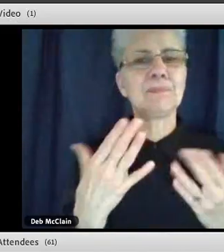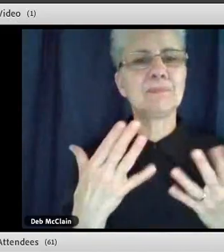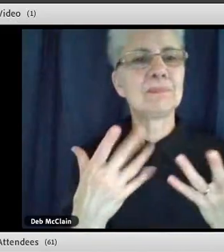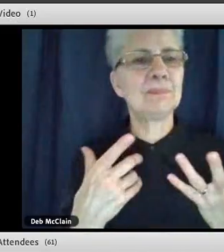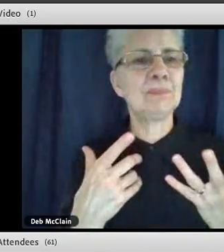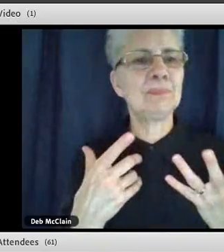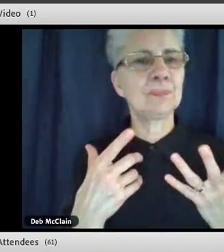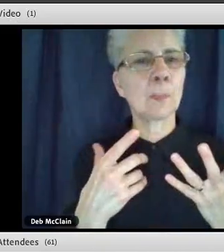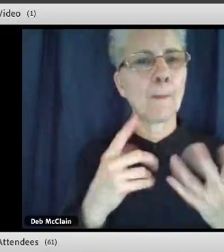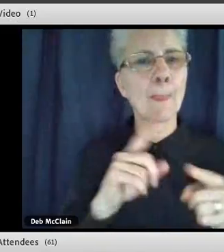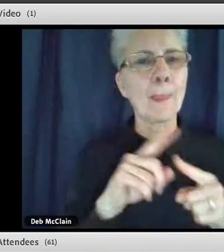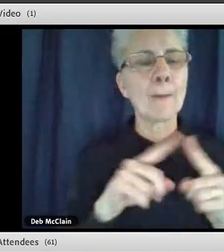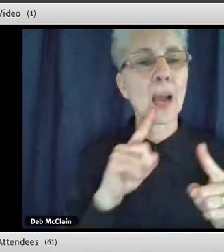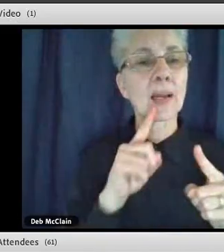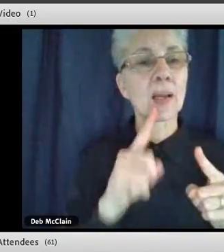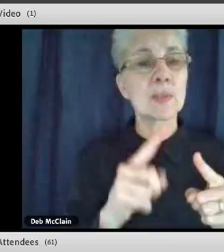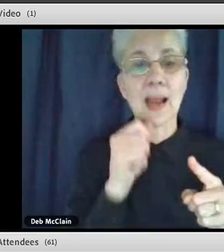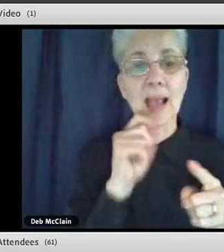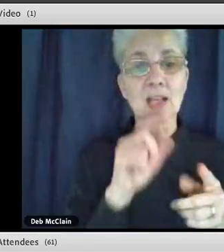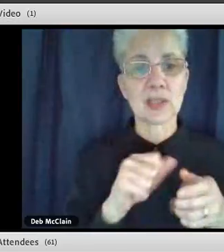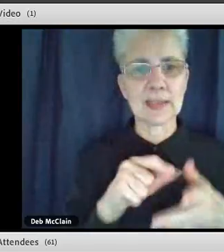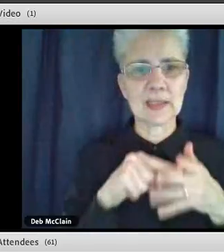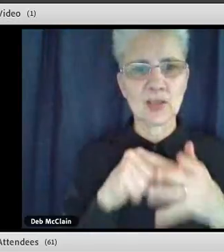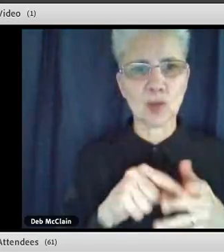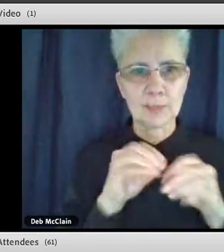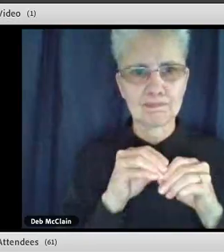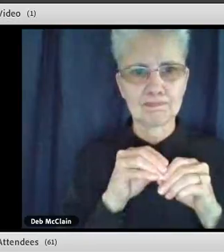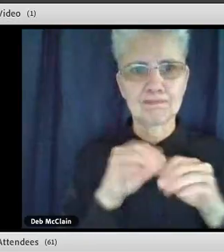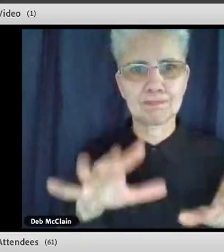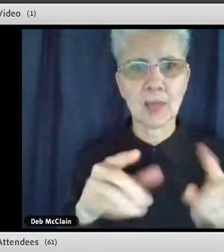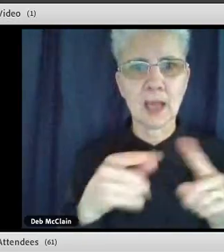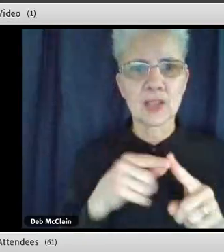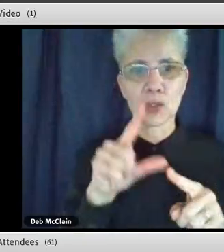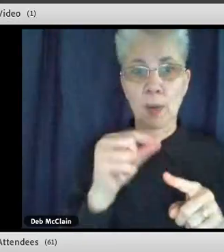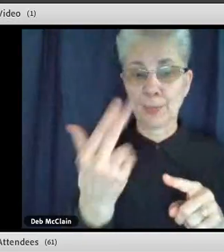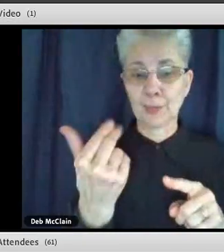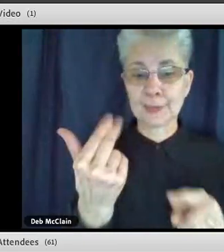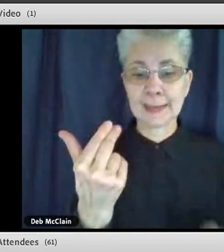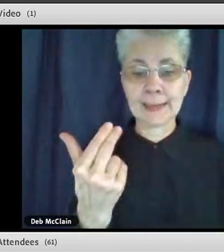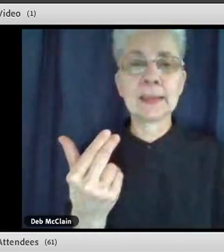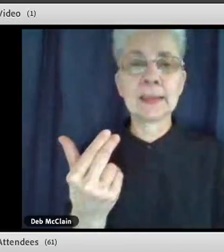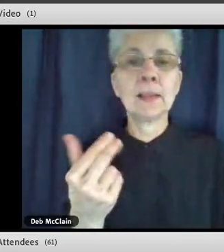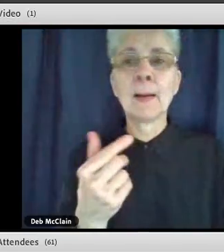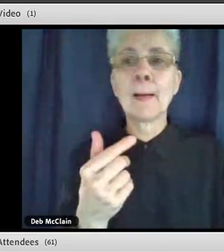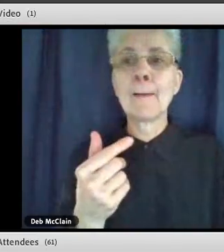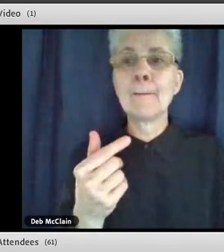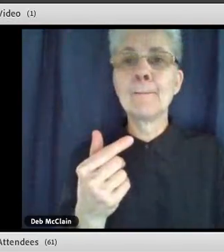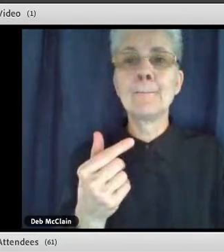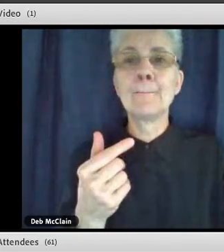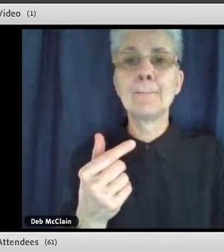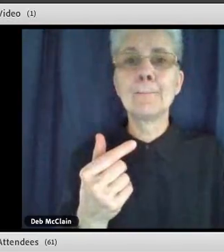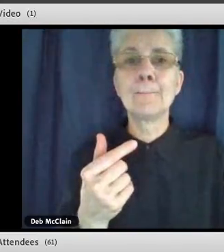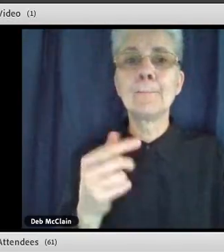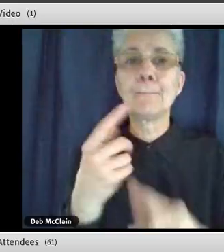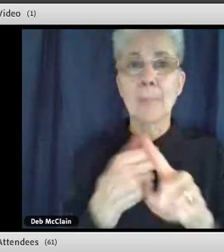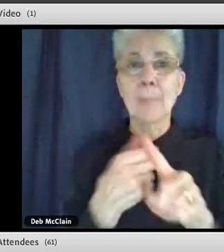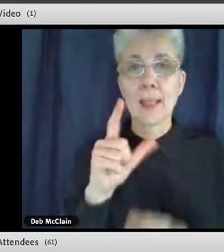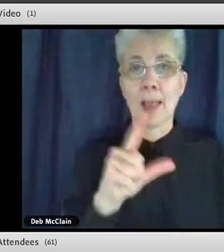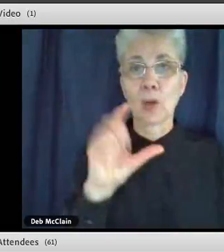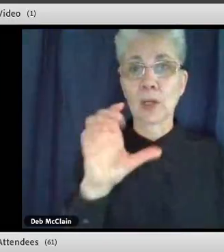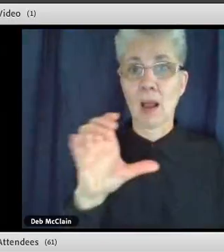wasn't actually implemented until 2013 by Library of Congress. And since Library of Congress is our main kind of